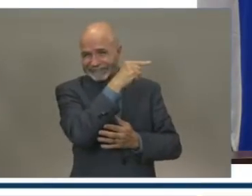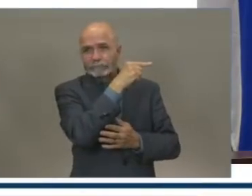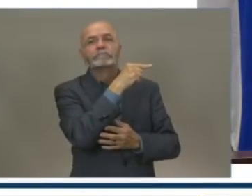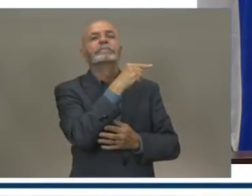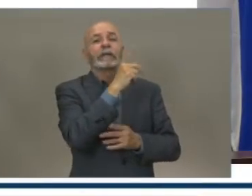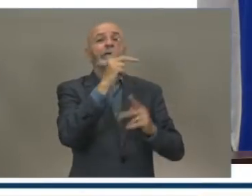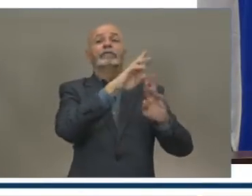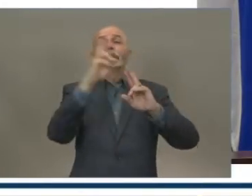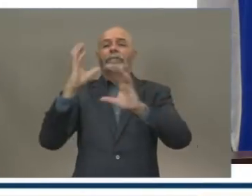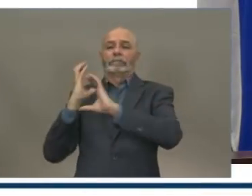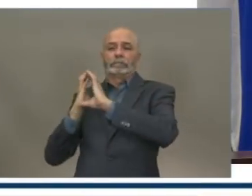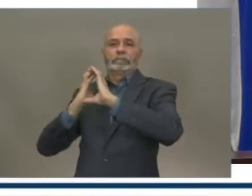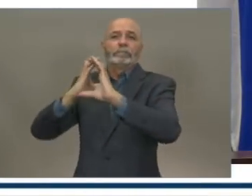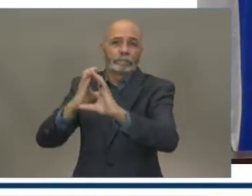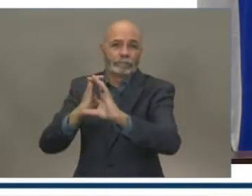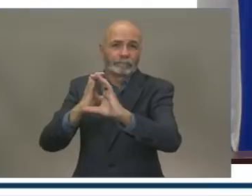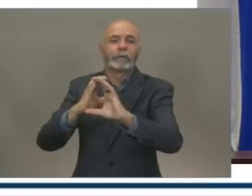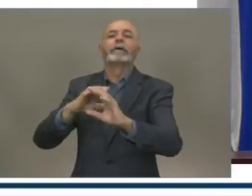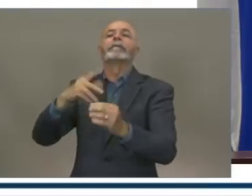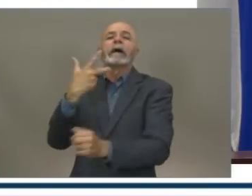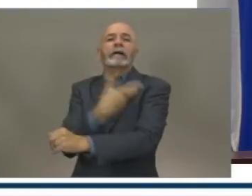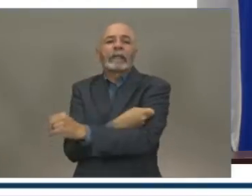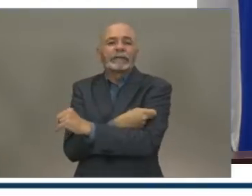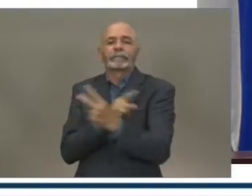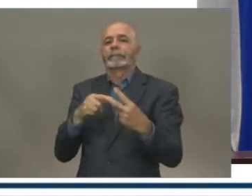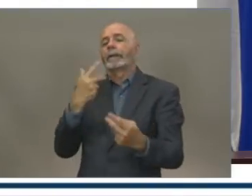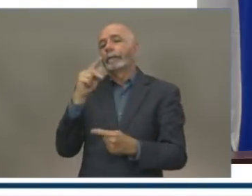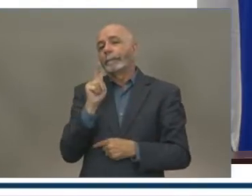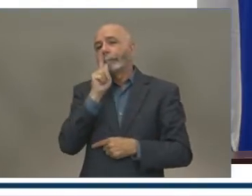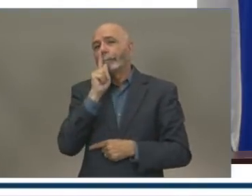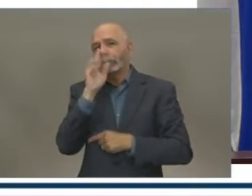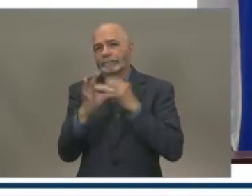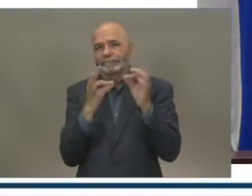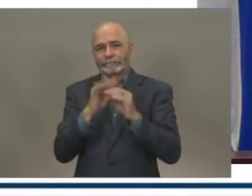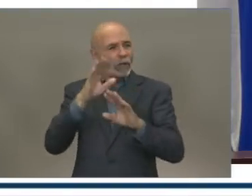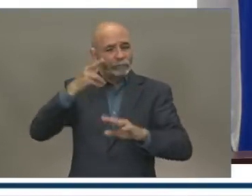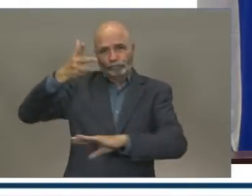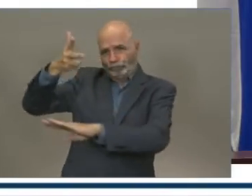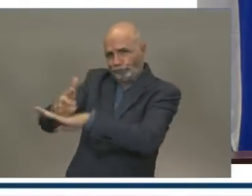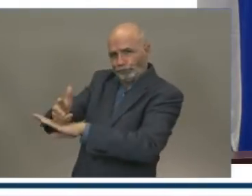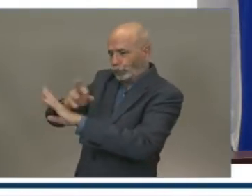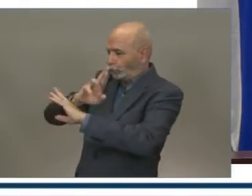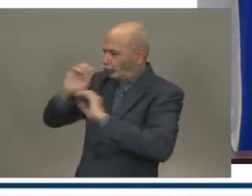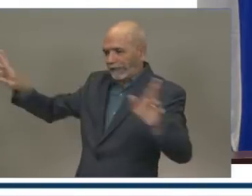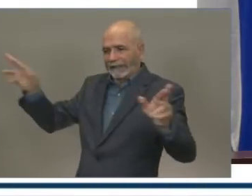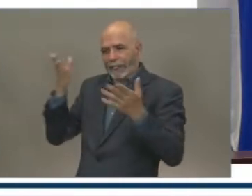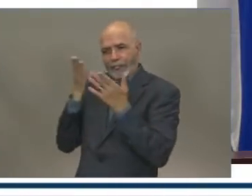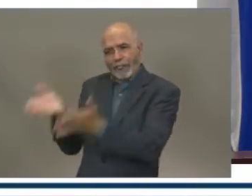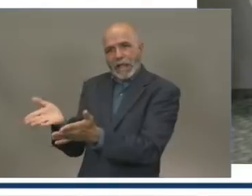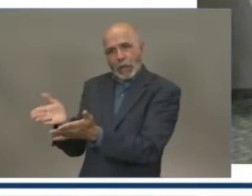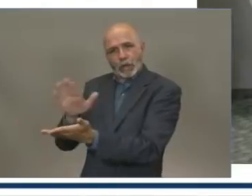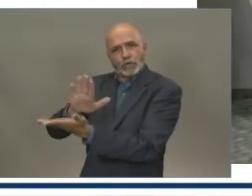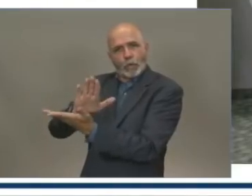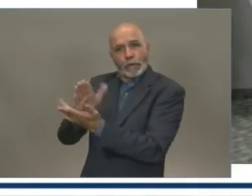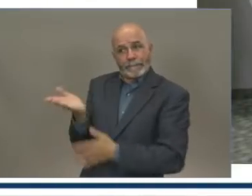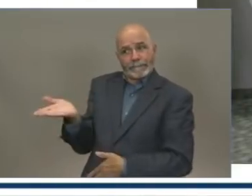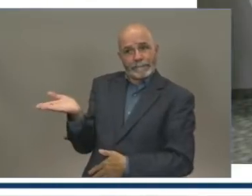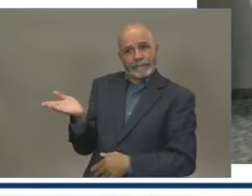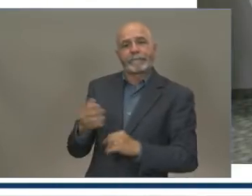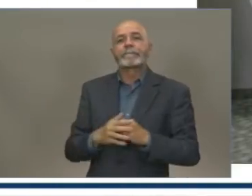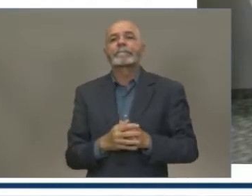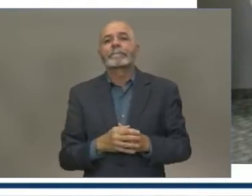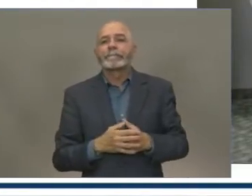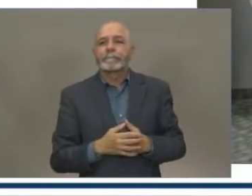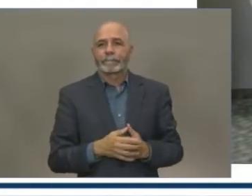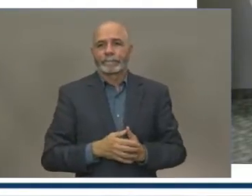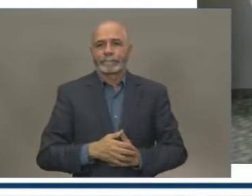both testing and vaccine right on site at the school, supporting the community with that. Do you know how many students and